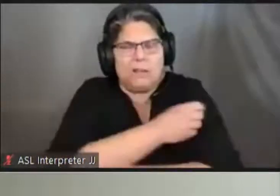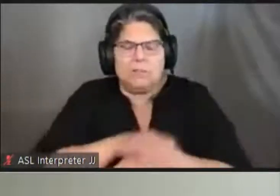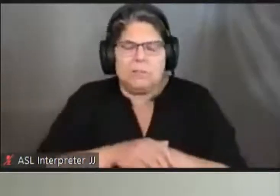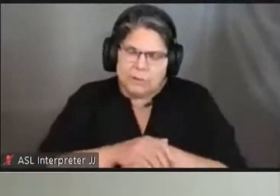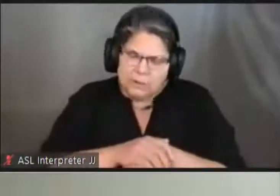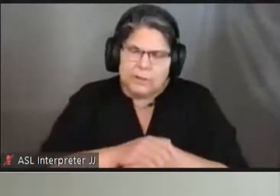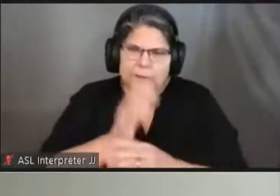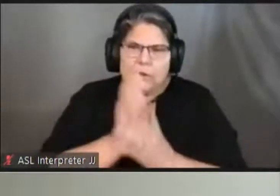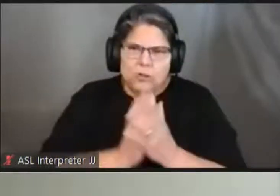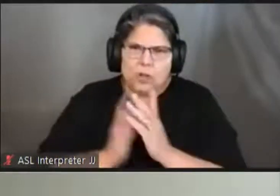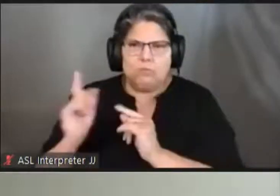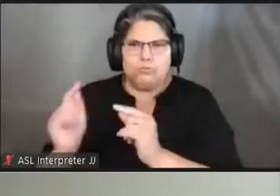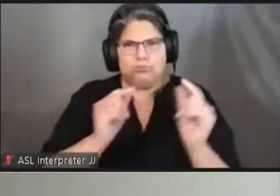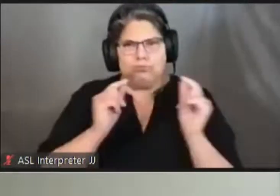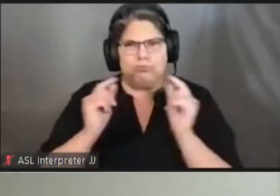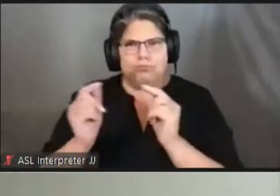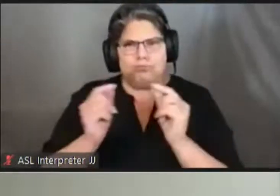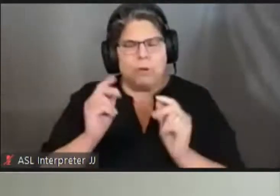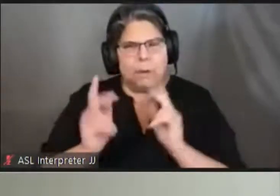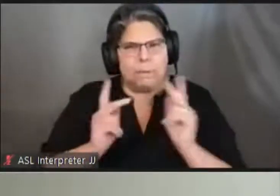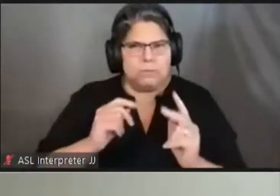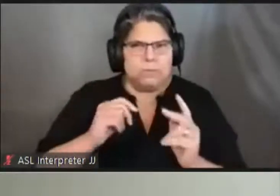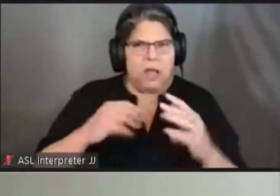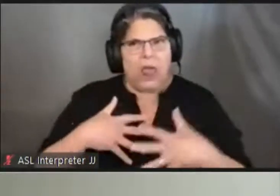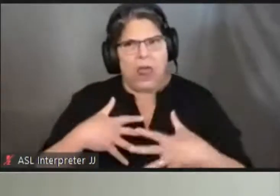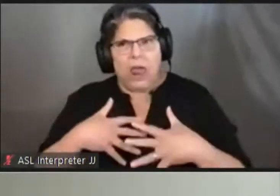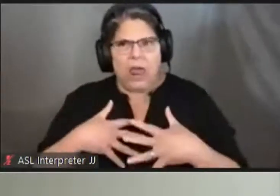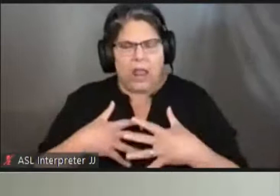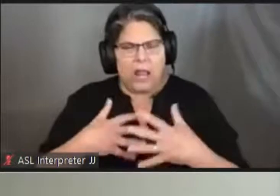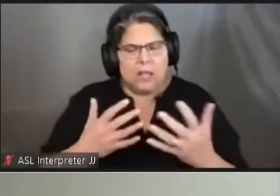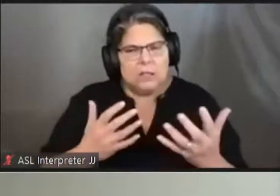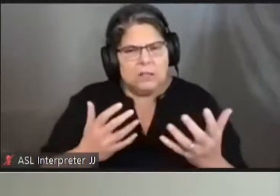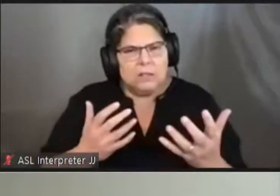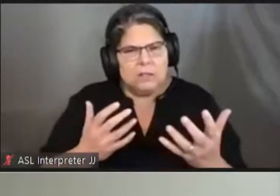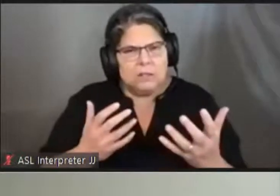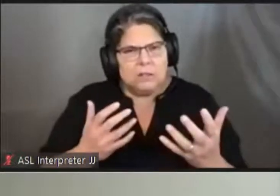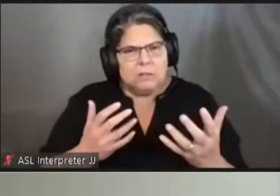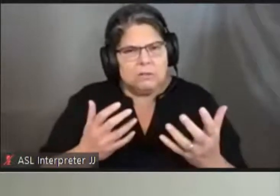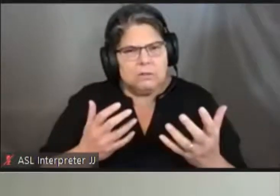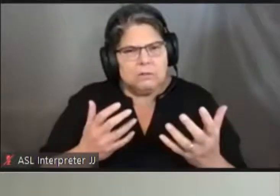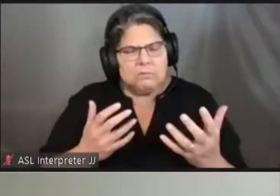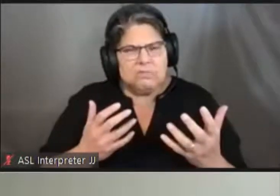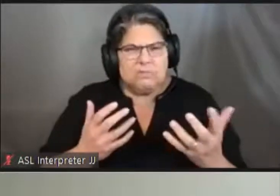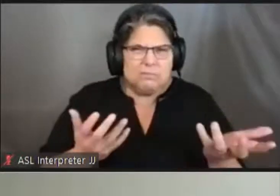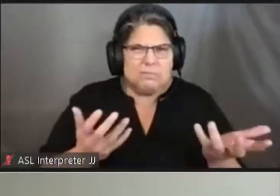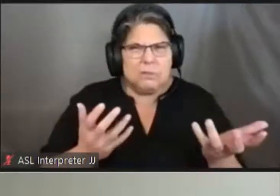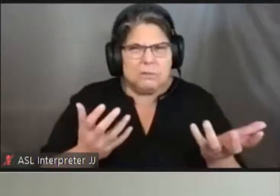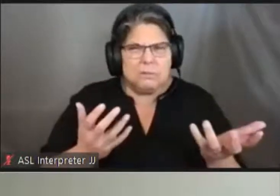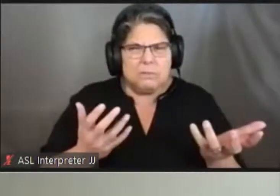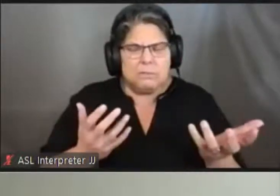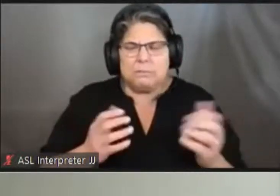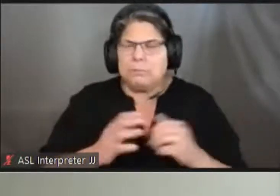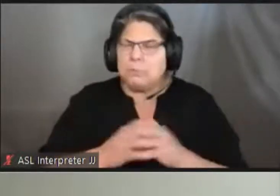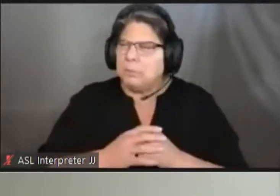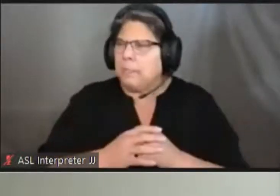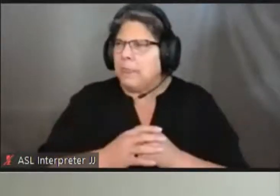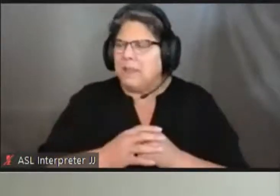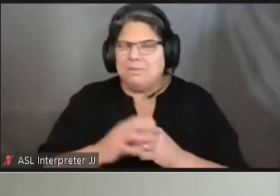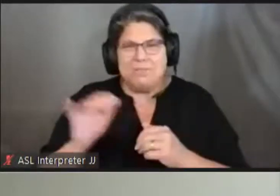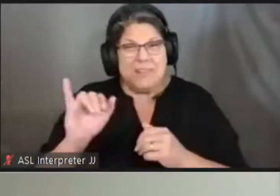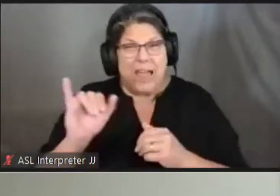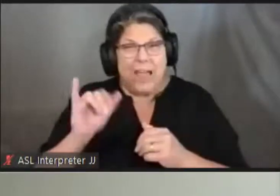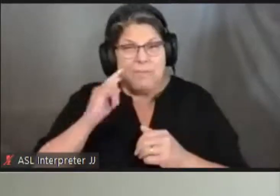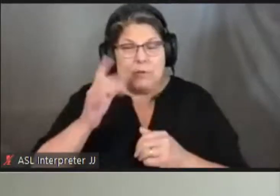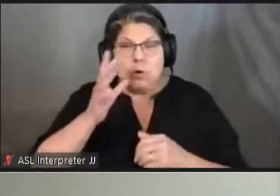and some fears that take shape in terms of things, for example, for women